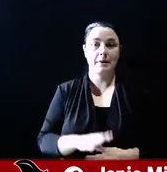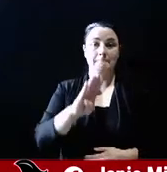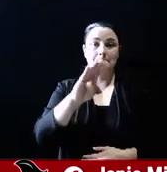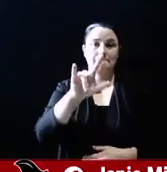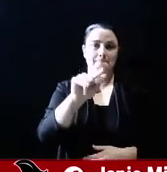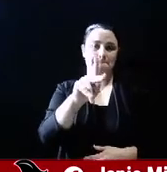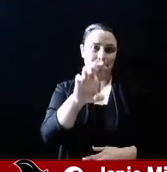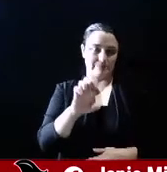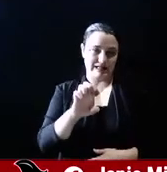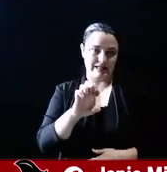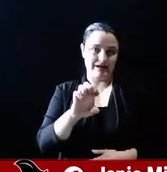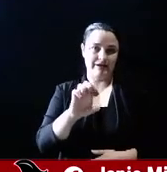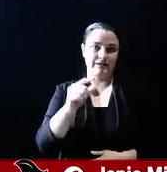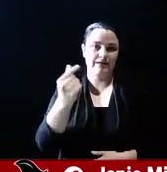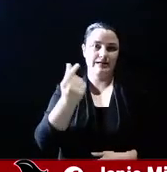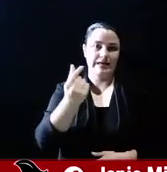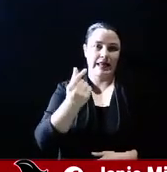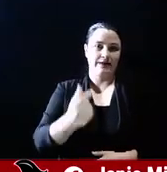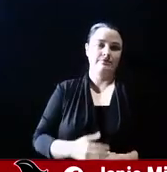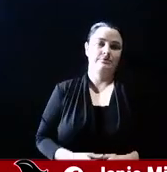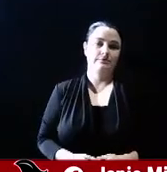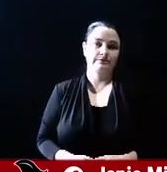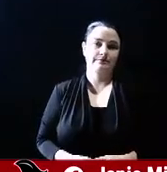Blake Killian Gillett.